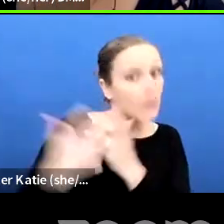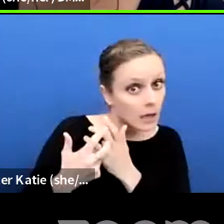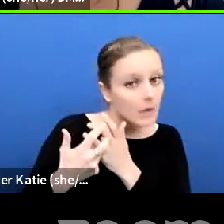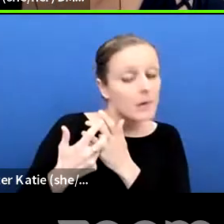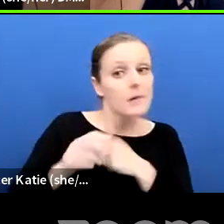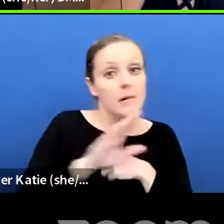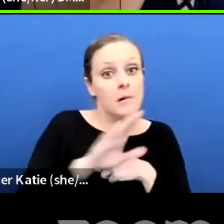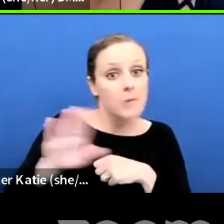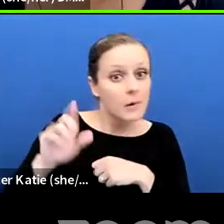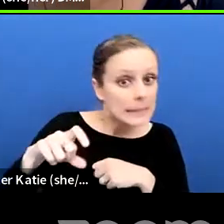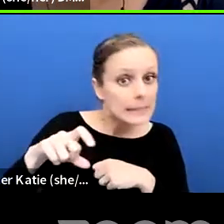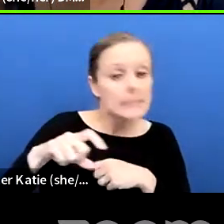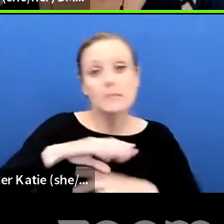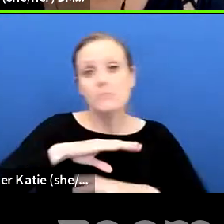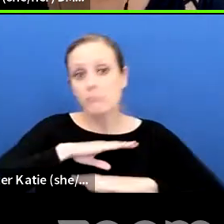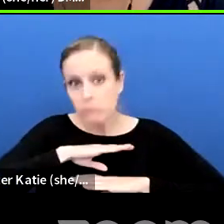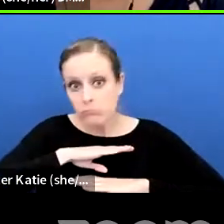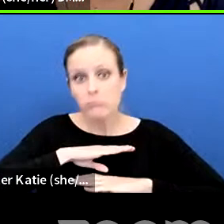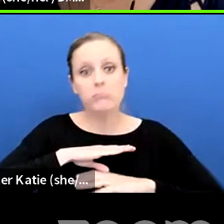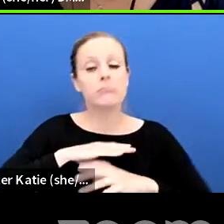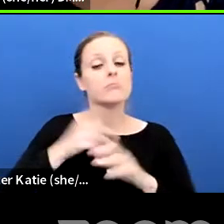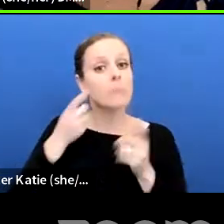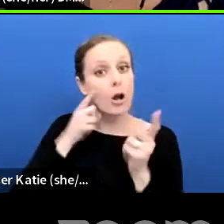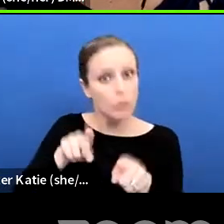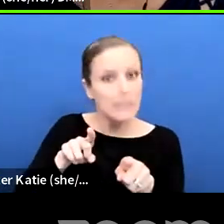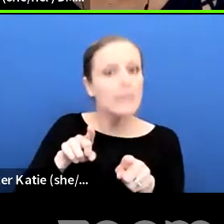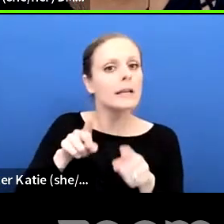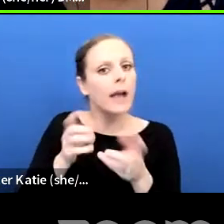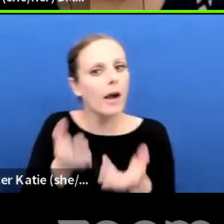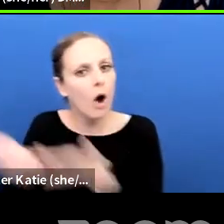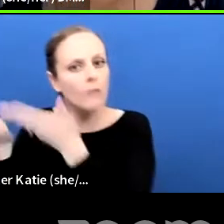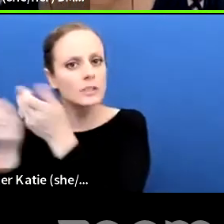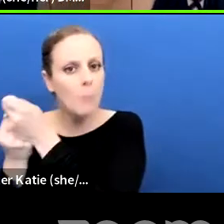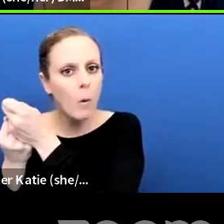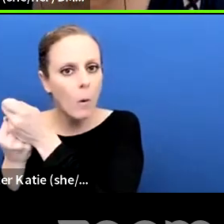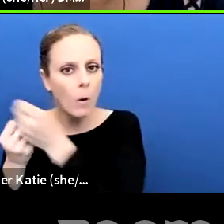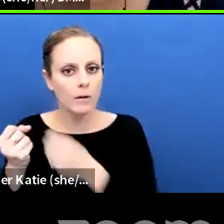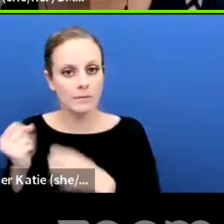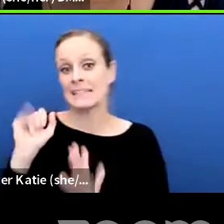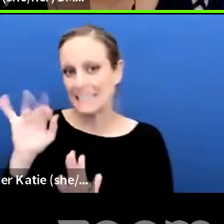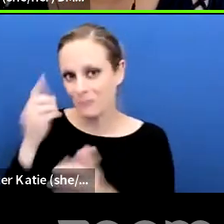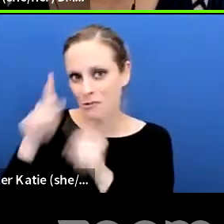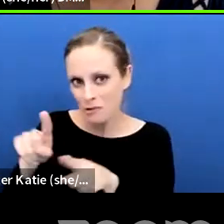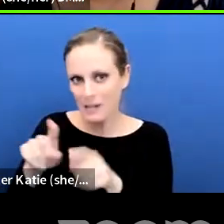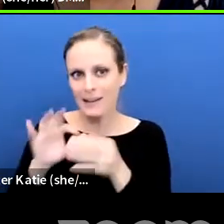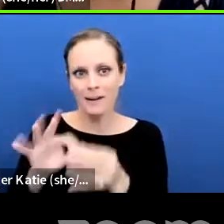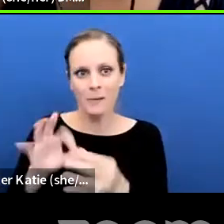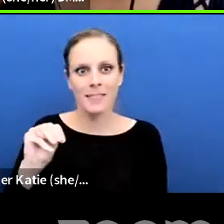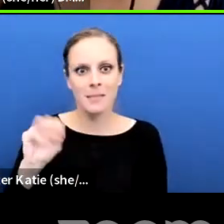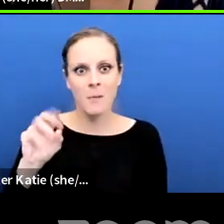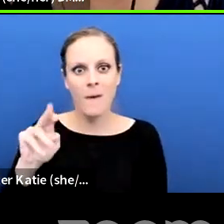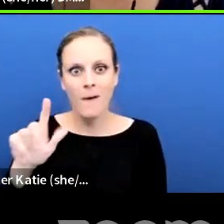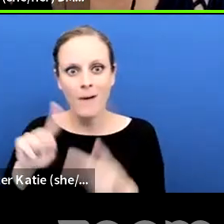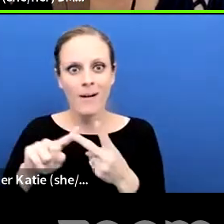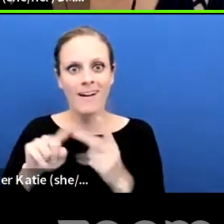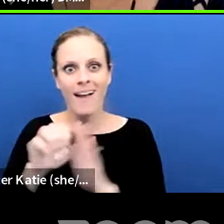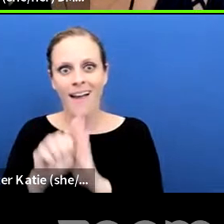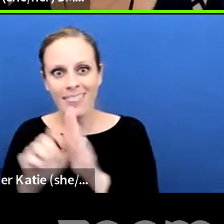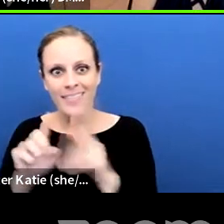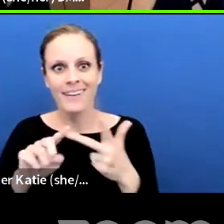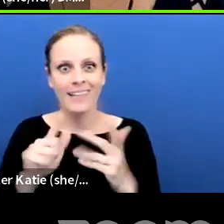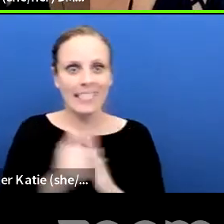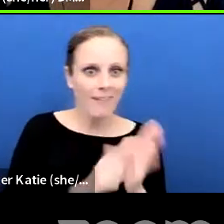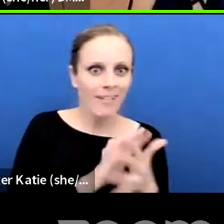falls within things that, you agree with, morally, ethically, and legally. But that can be really helpful so that, again, it's